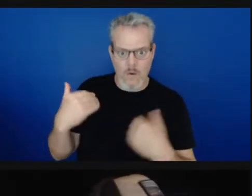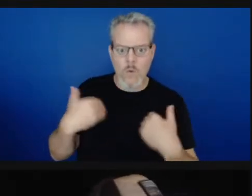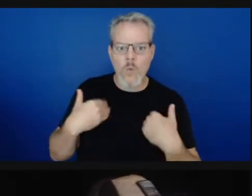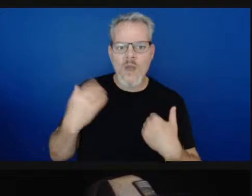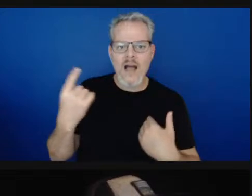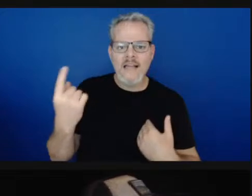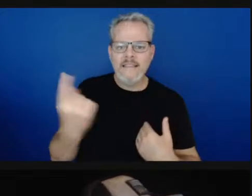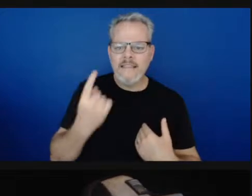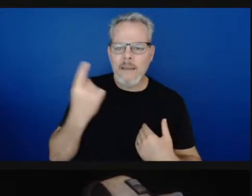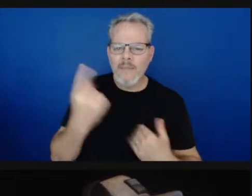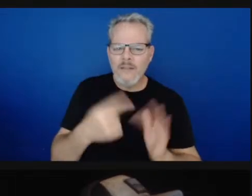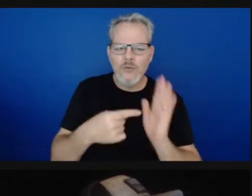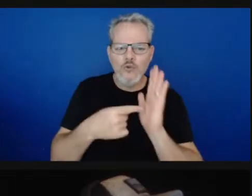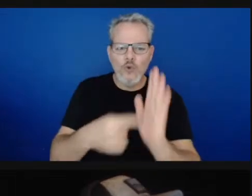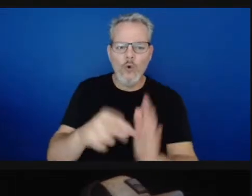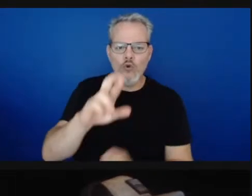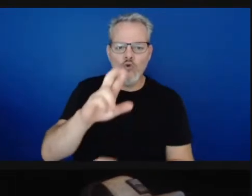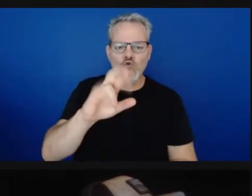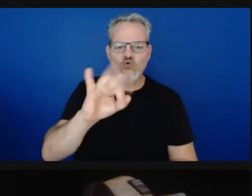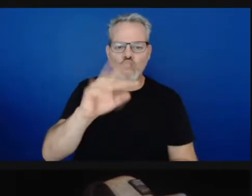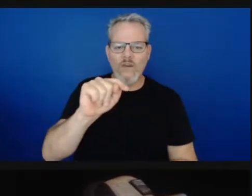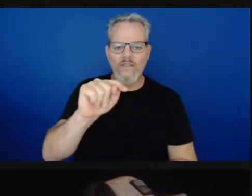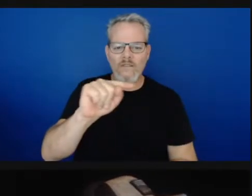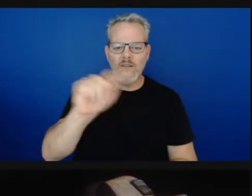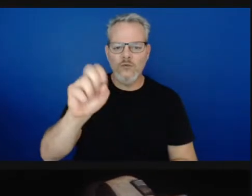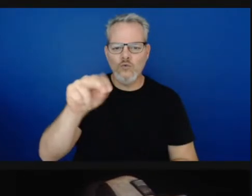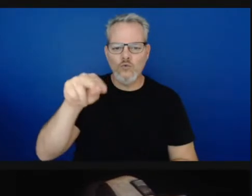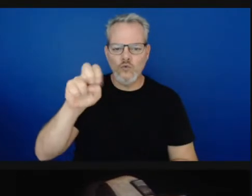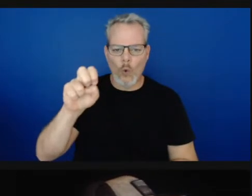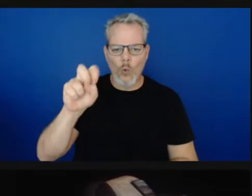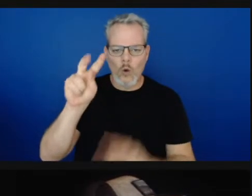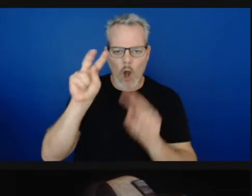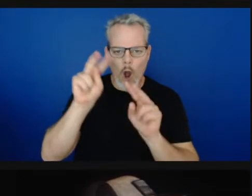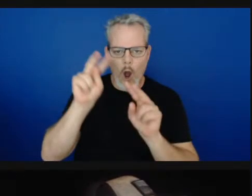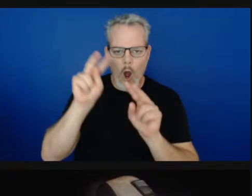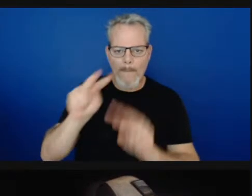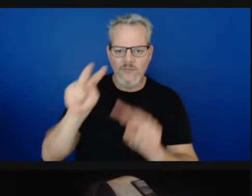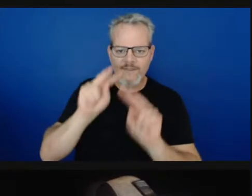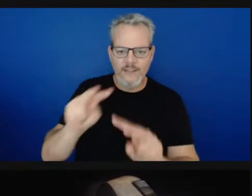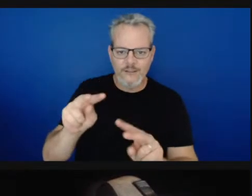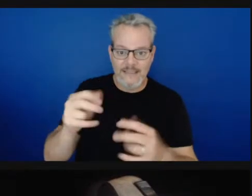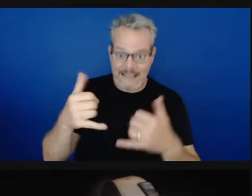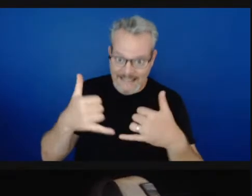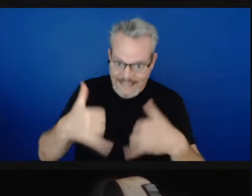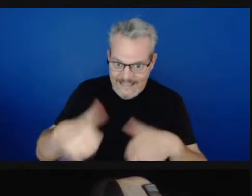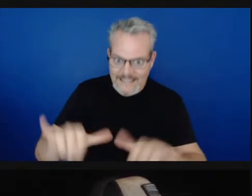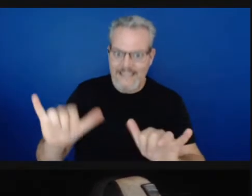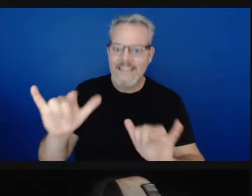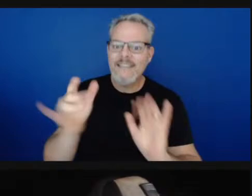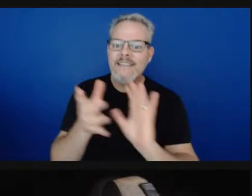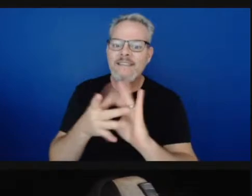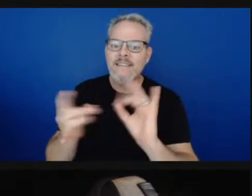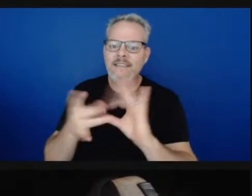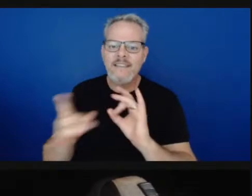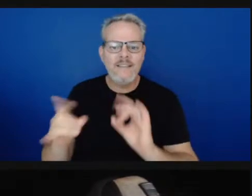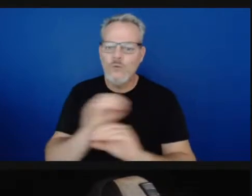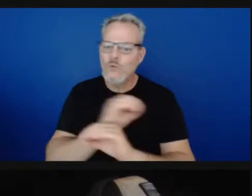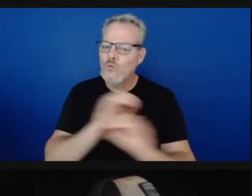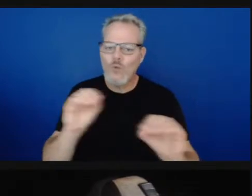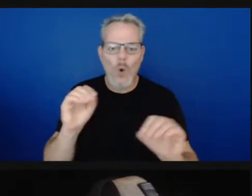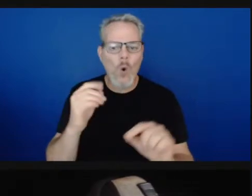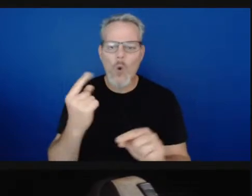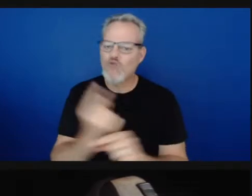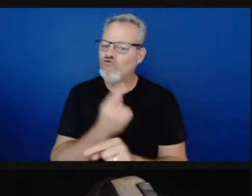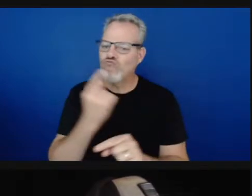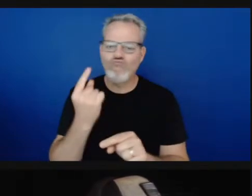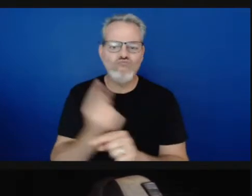here in the rift zone observations. You will note that they still say no unusual activity has been noted along the East